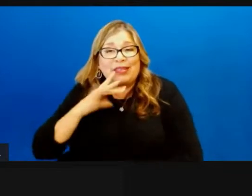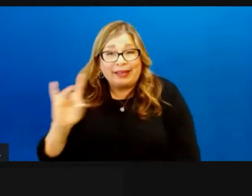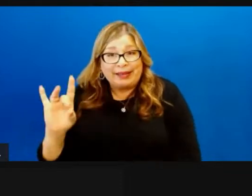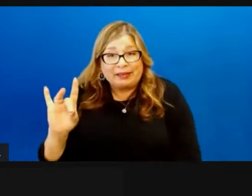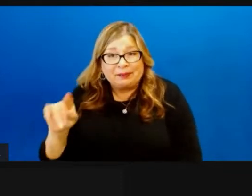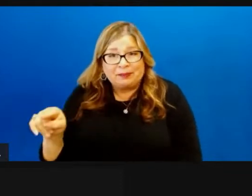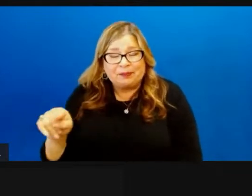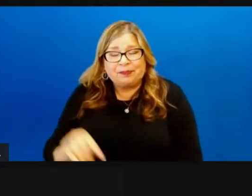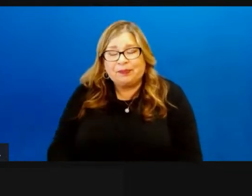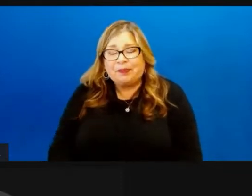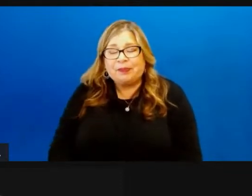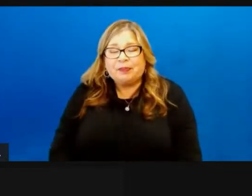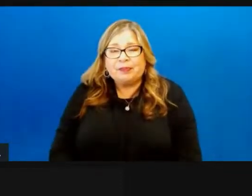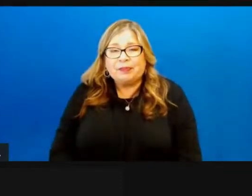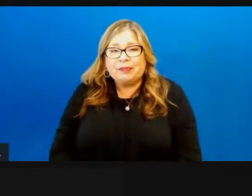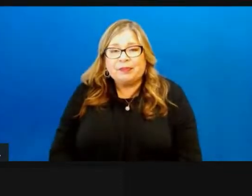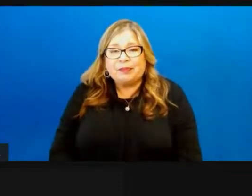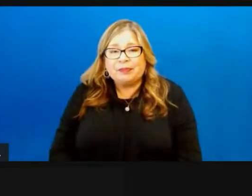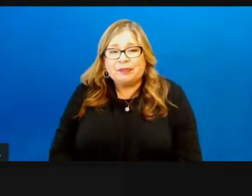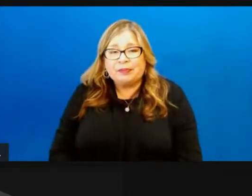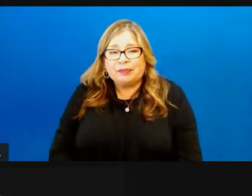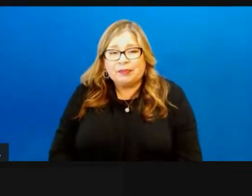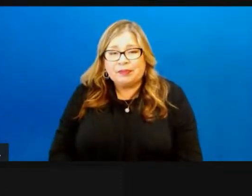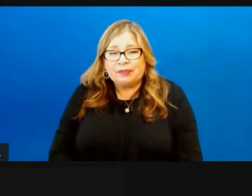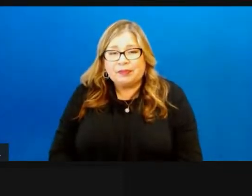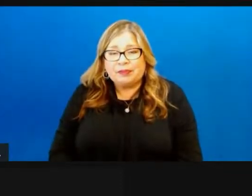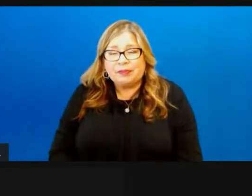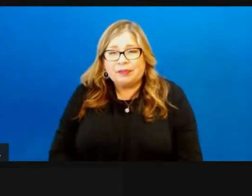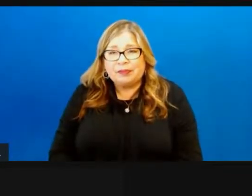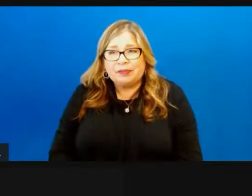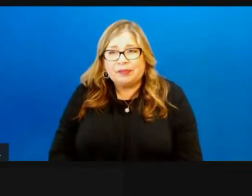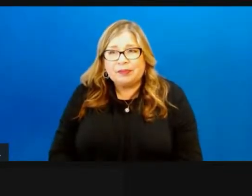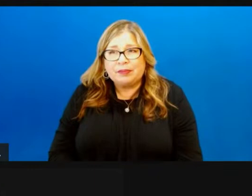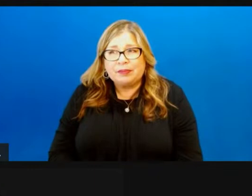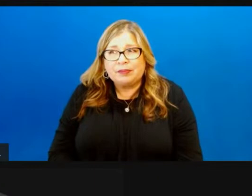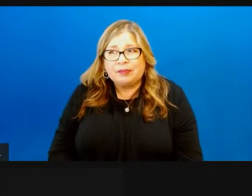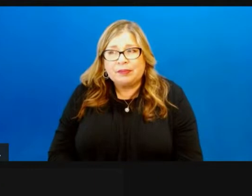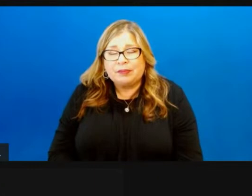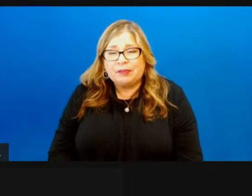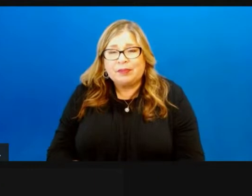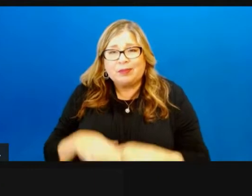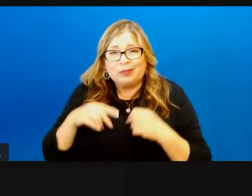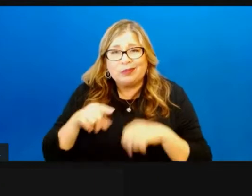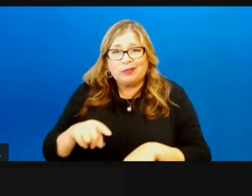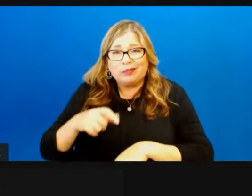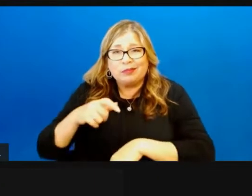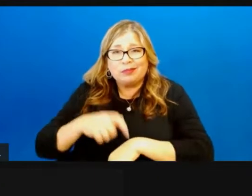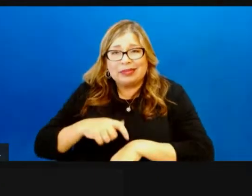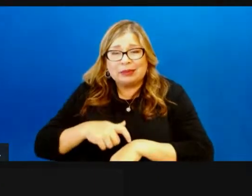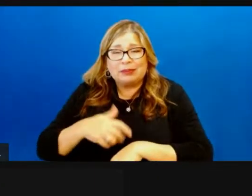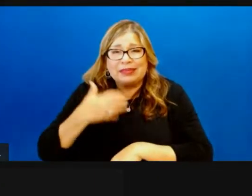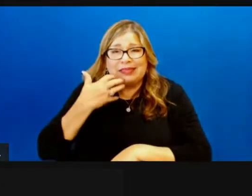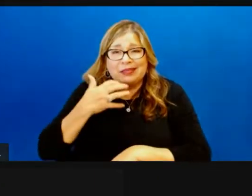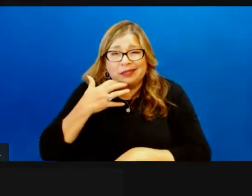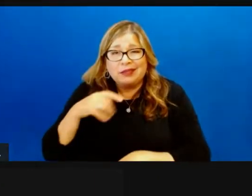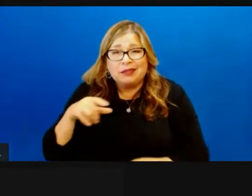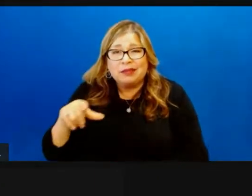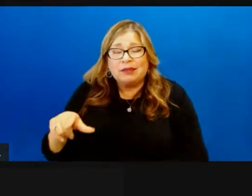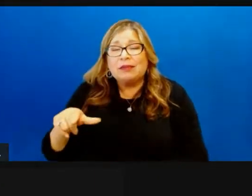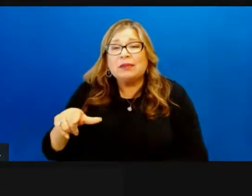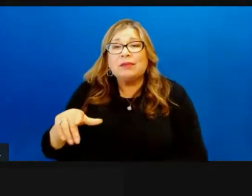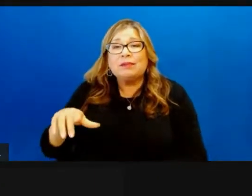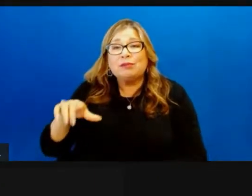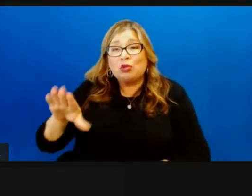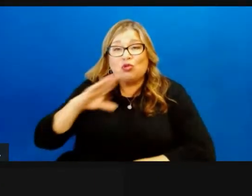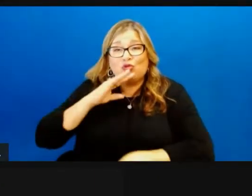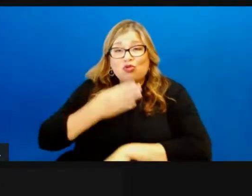heat that we've been experiencing, her daughter was out on the play yard, fainted. Later